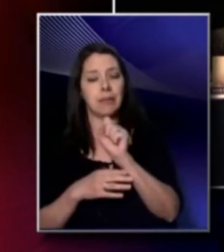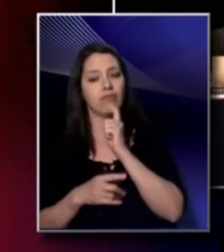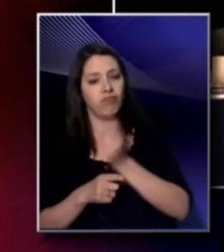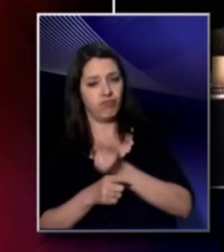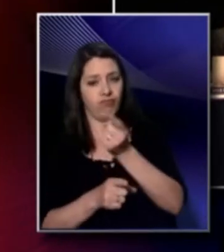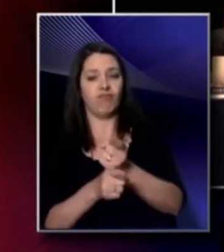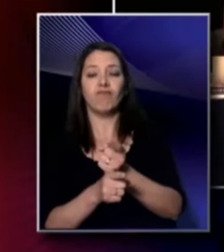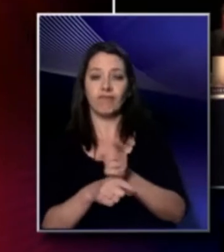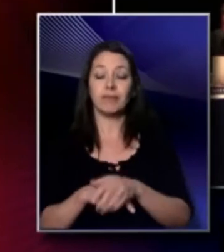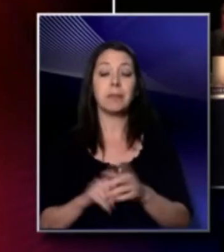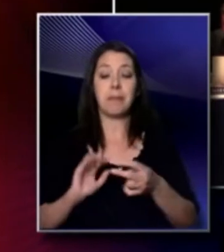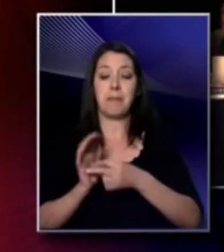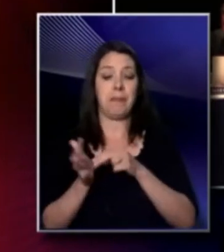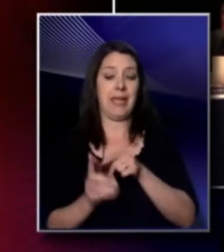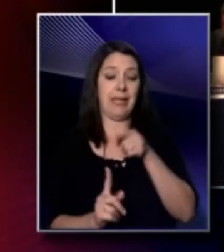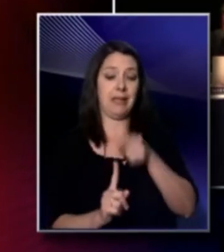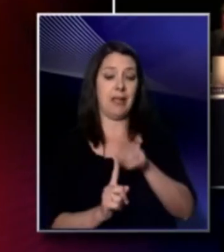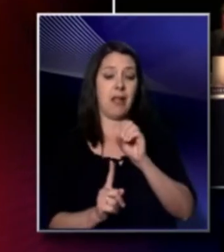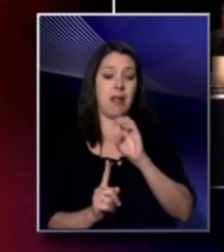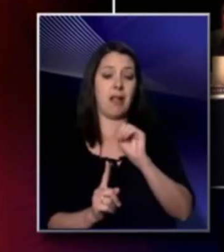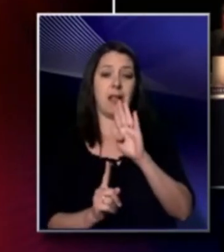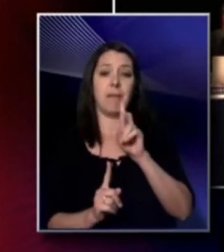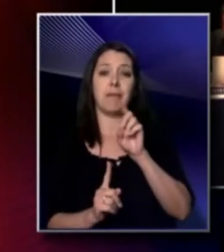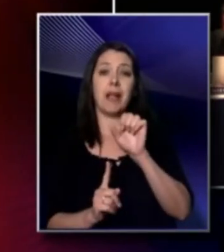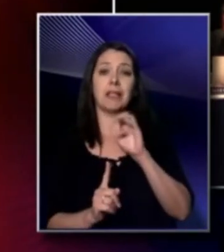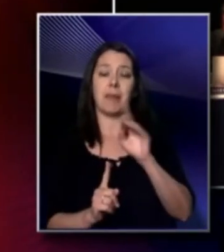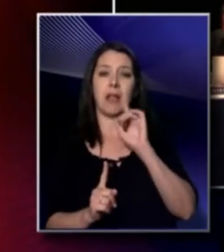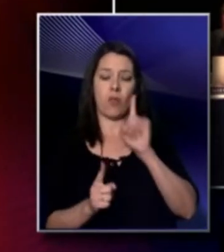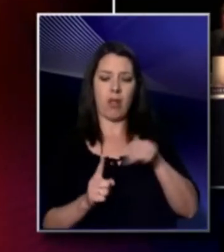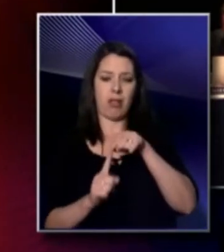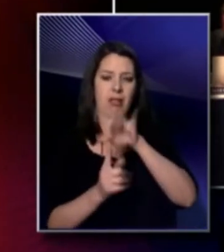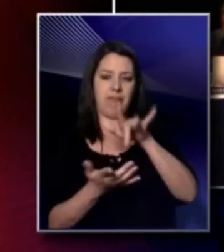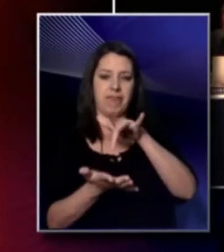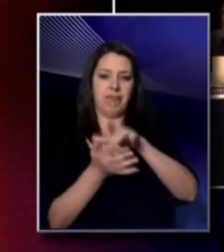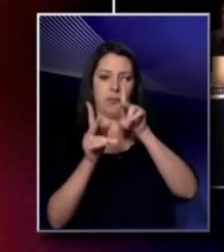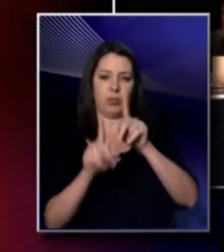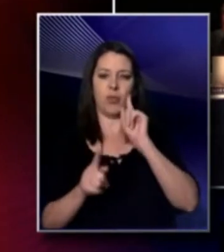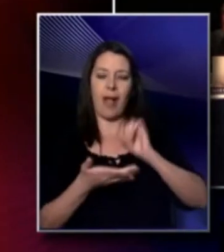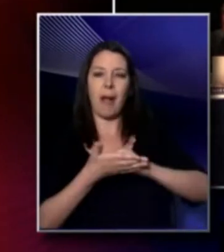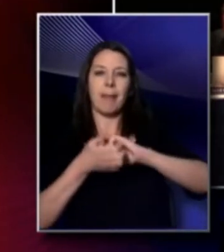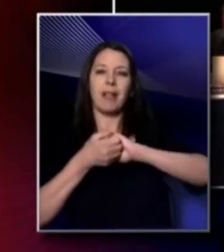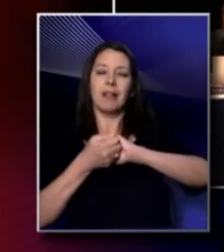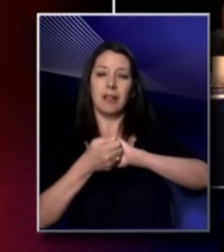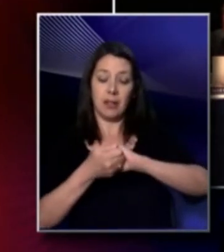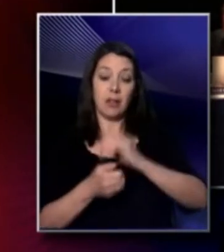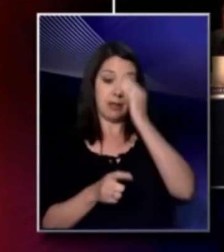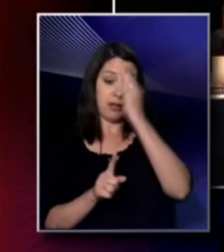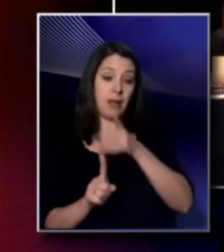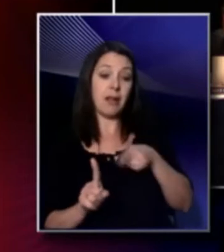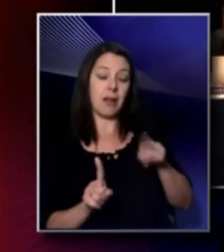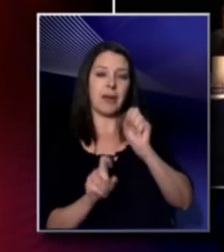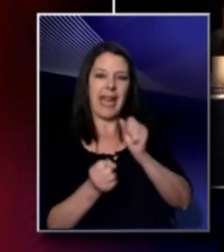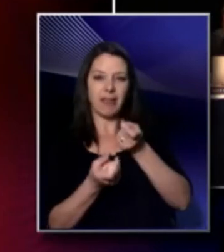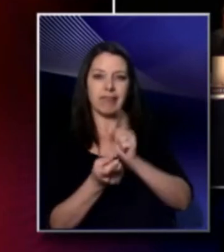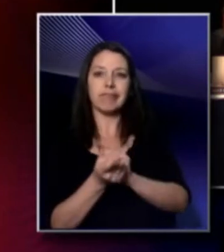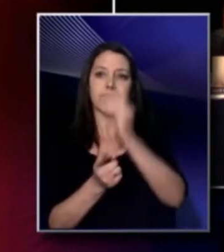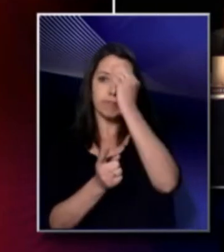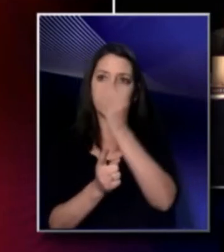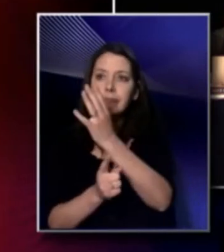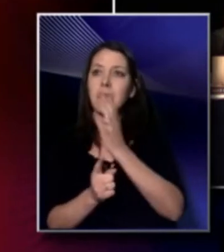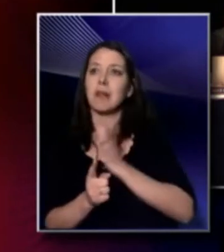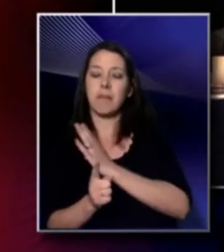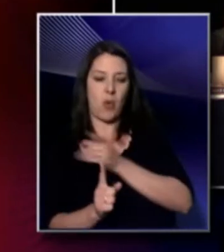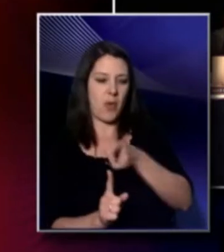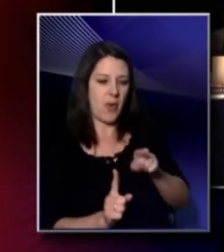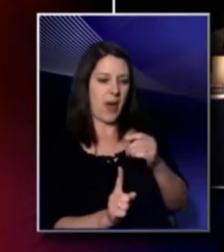it's basically a way for people to come to the board and make the board aware of issues, but having